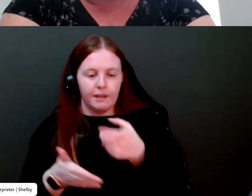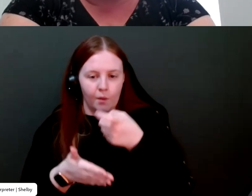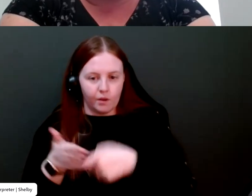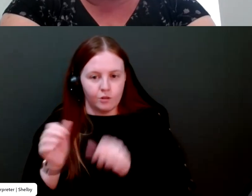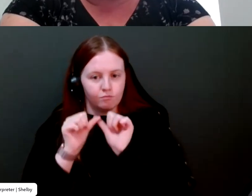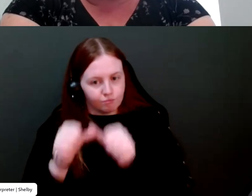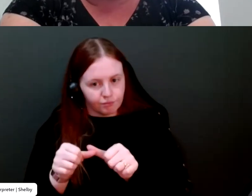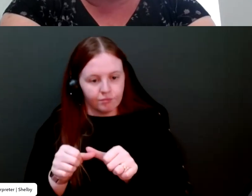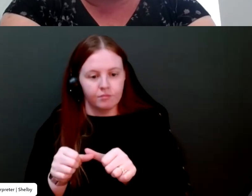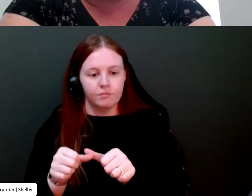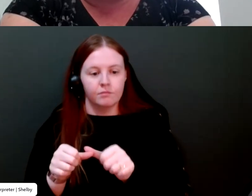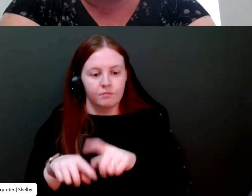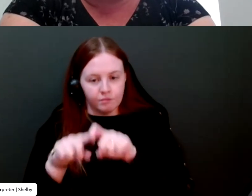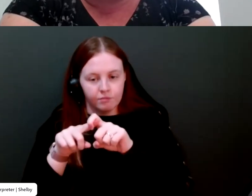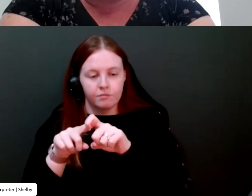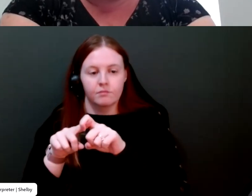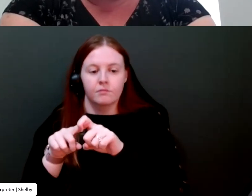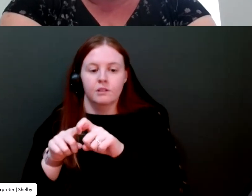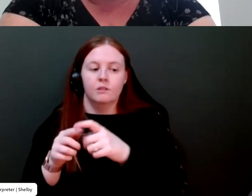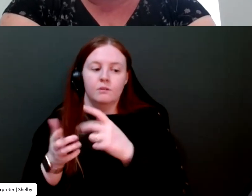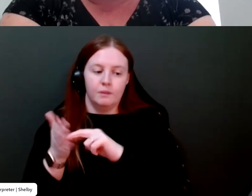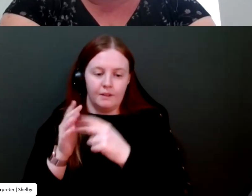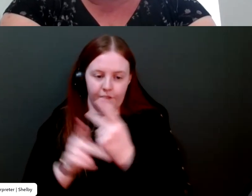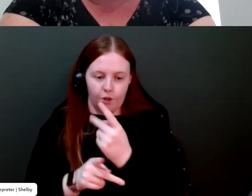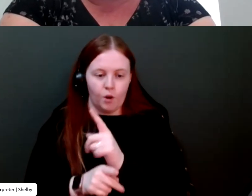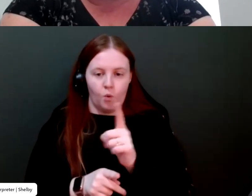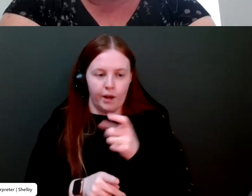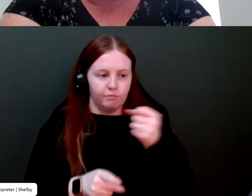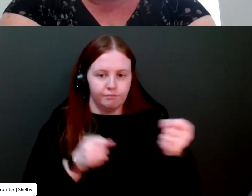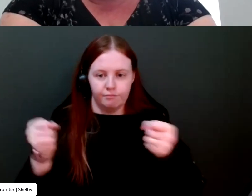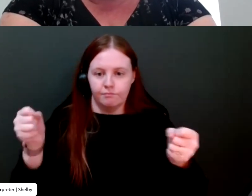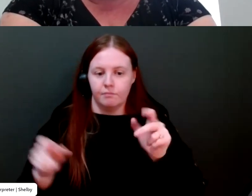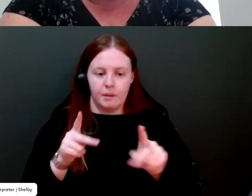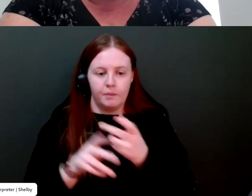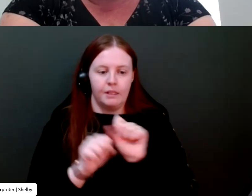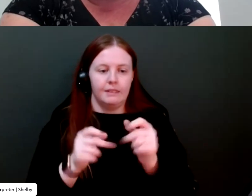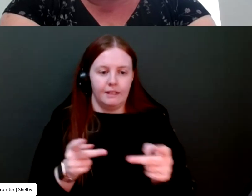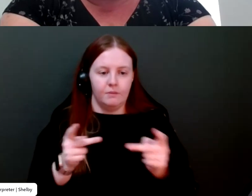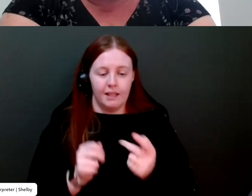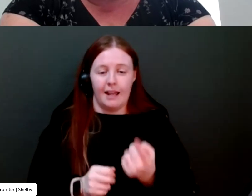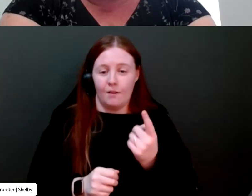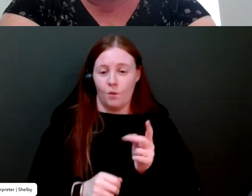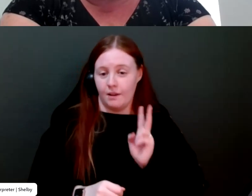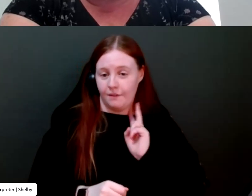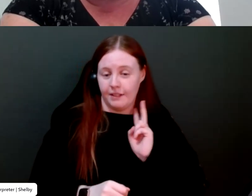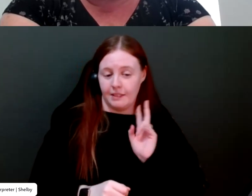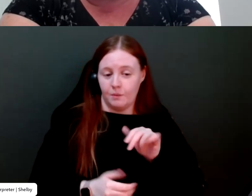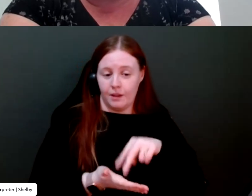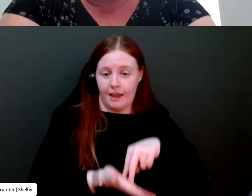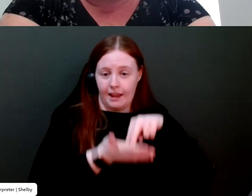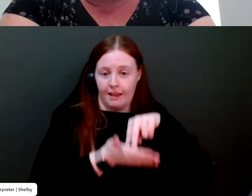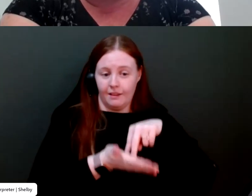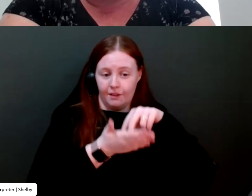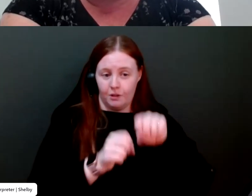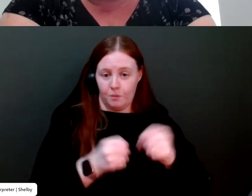so that the right people can go to the right establishments. And I did have one victim where the elevator was out in one of our shelters and